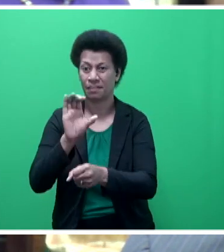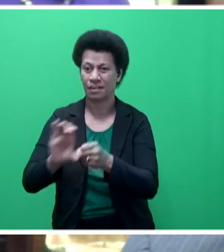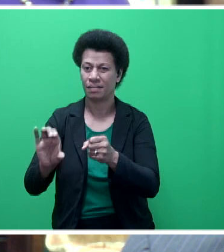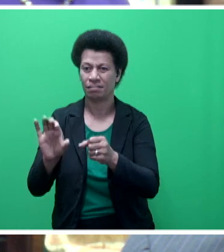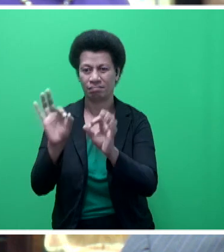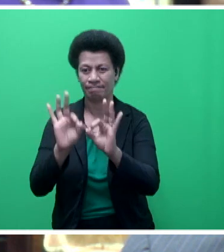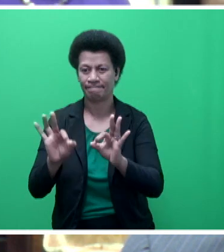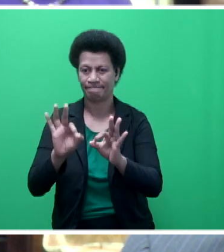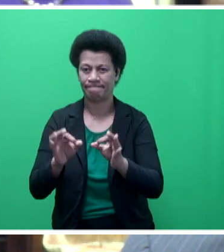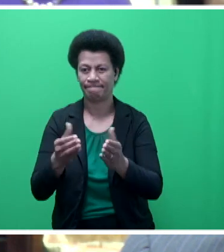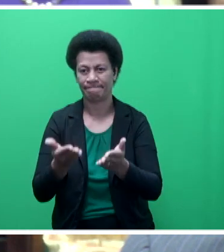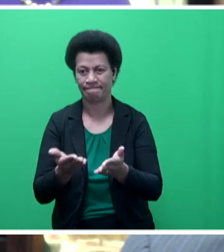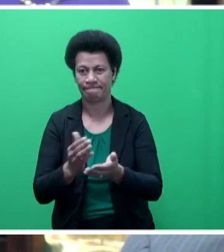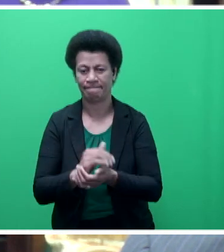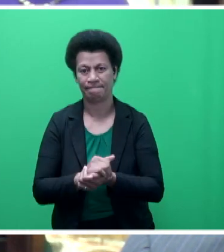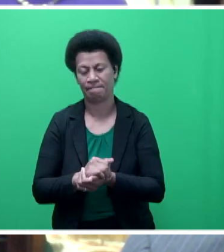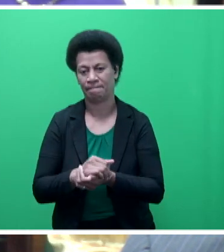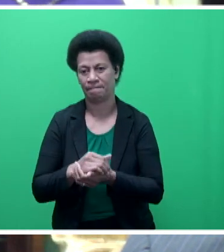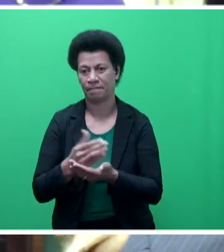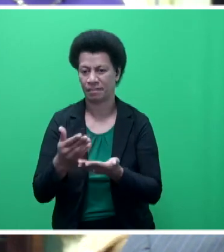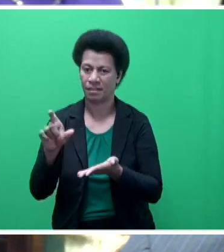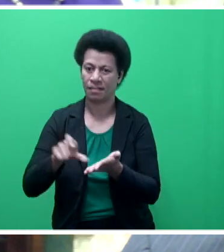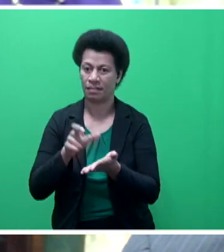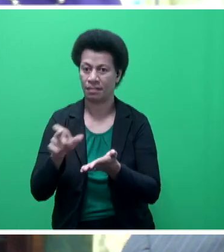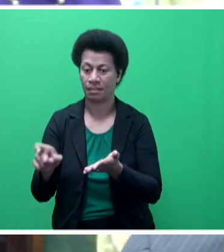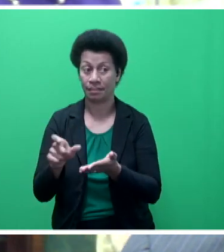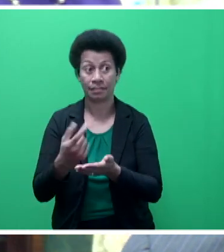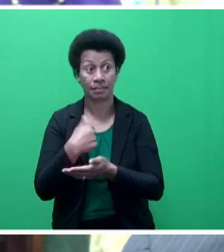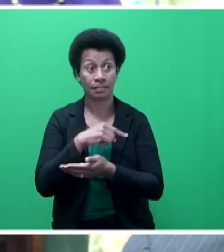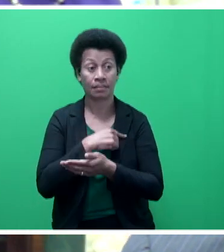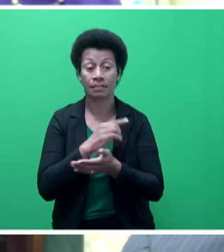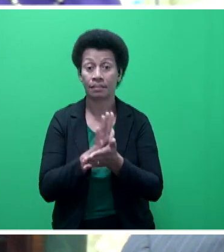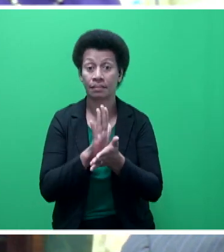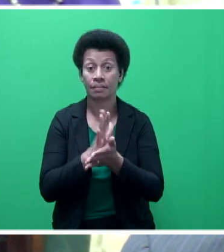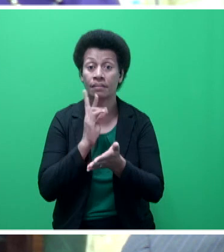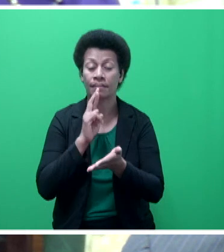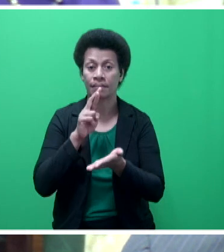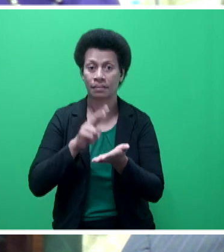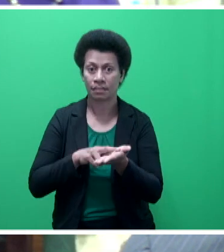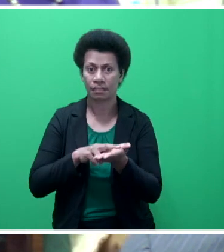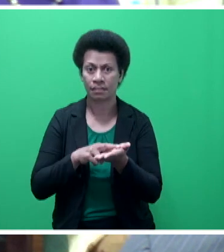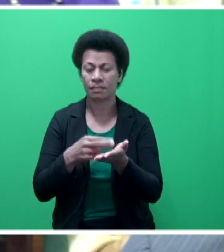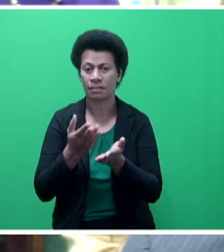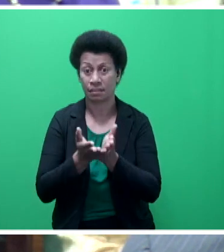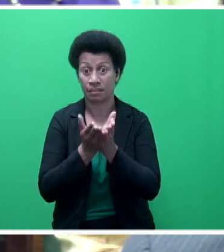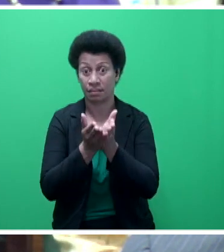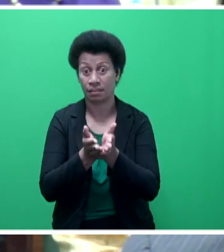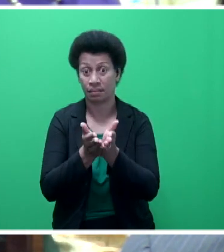the state of affairs. And we are happy to report that none of the ships at the moment, the derelict ships, is there